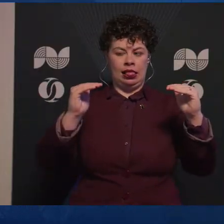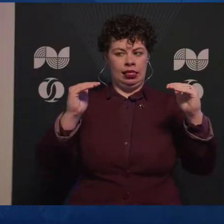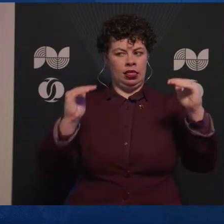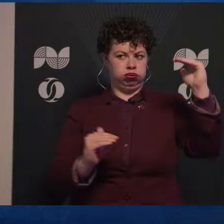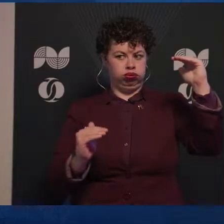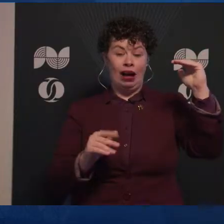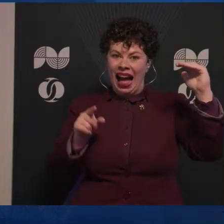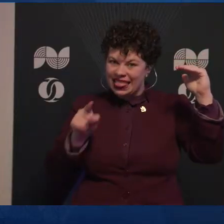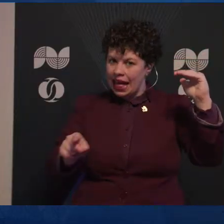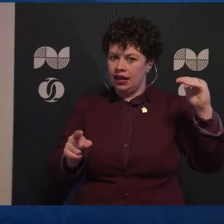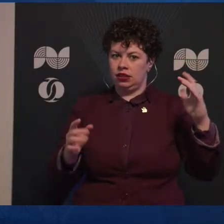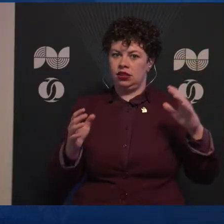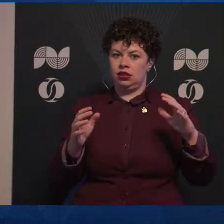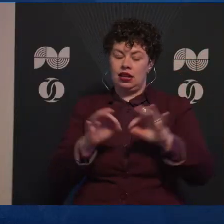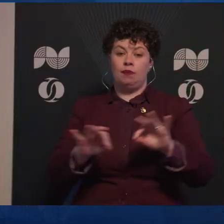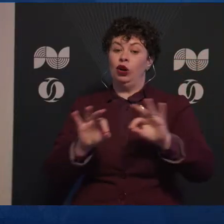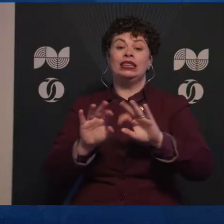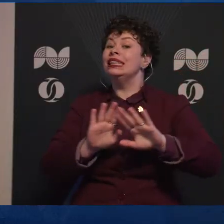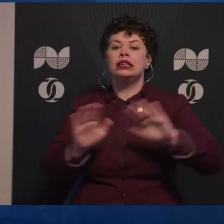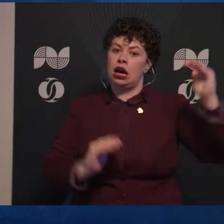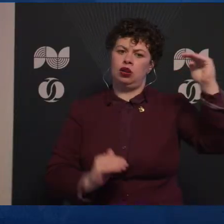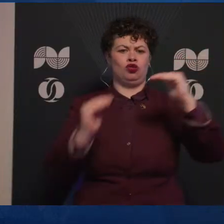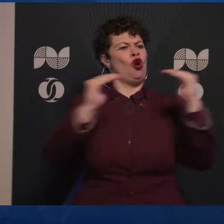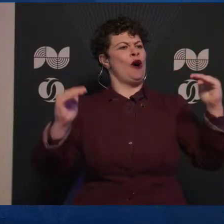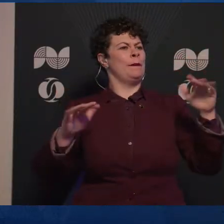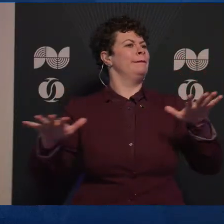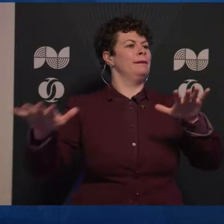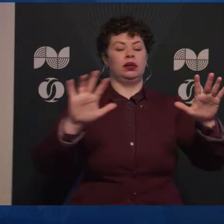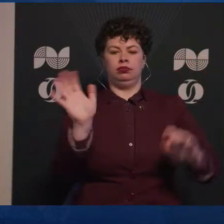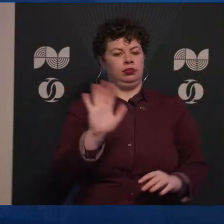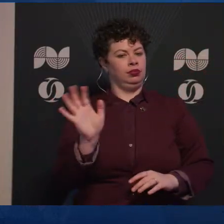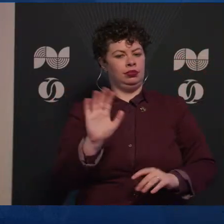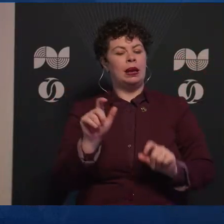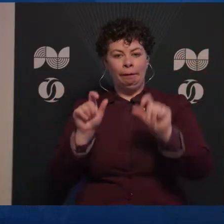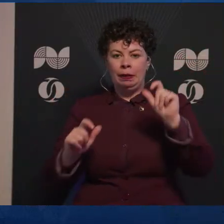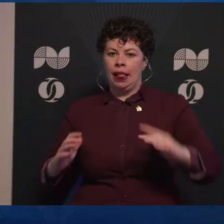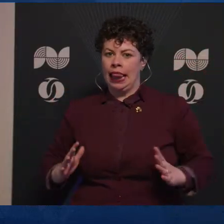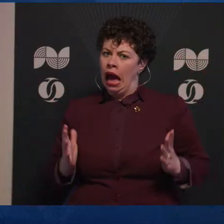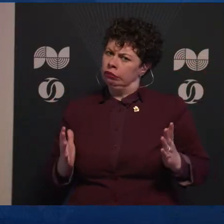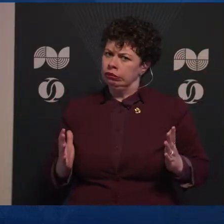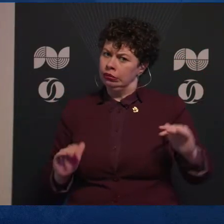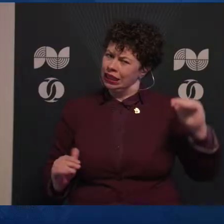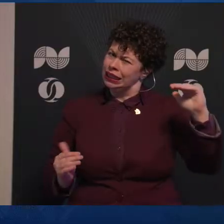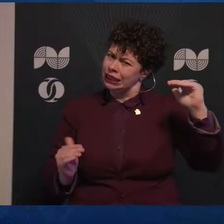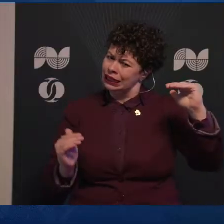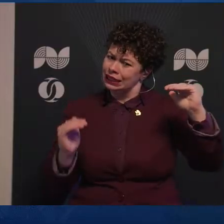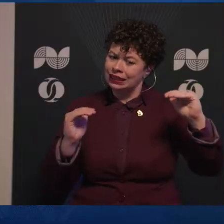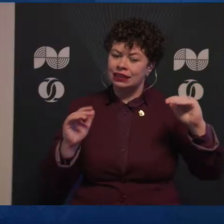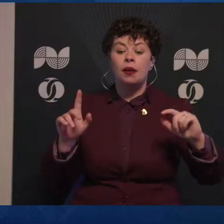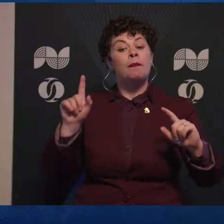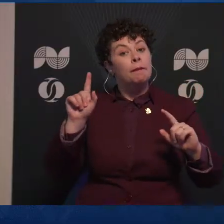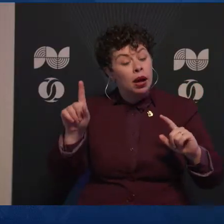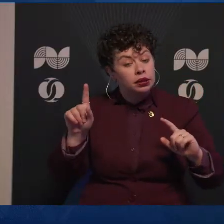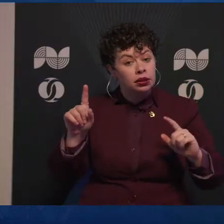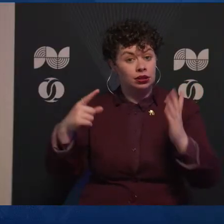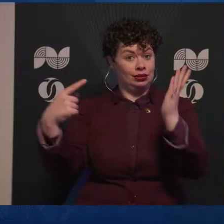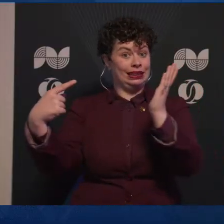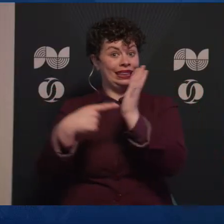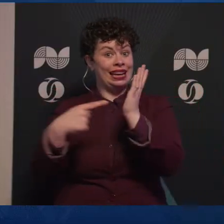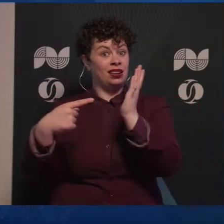matters. It has not excessively caught up in that sense. What it has done is it has caught up on